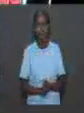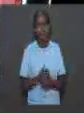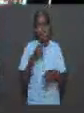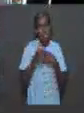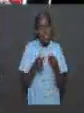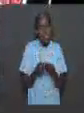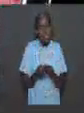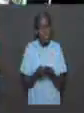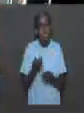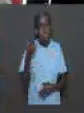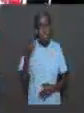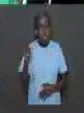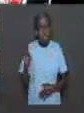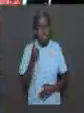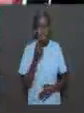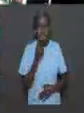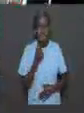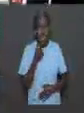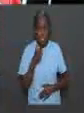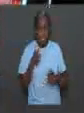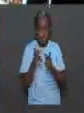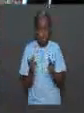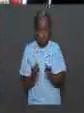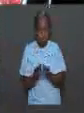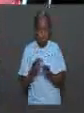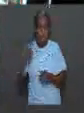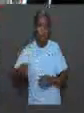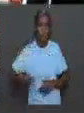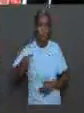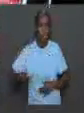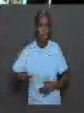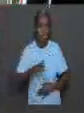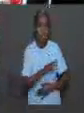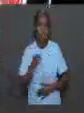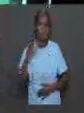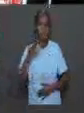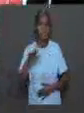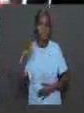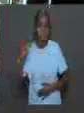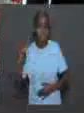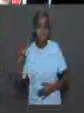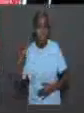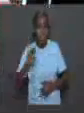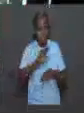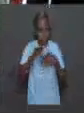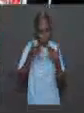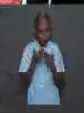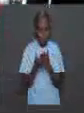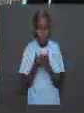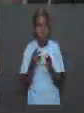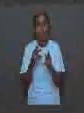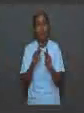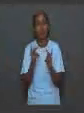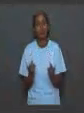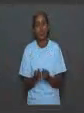are 18 red positions on the wheel and 37 total